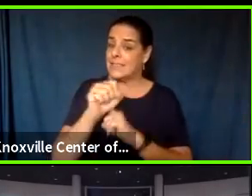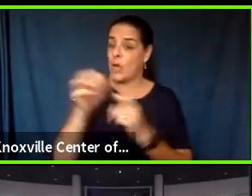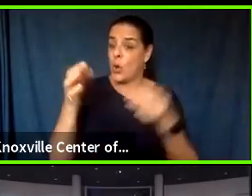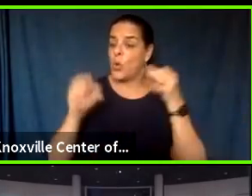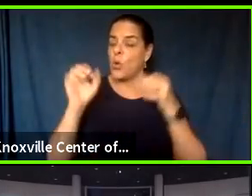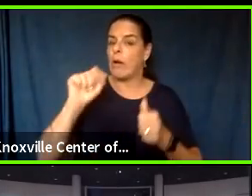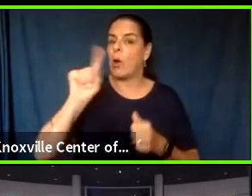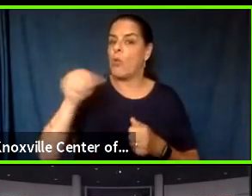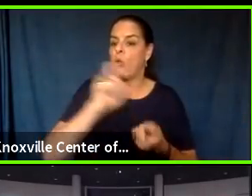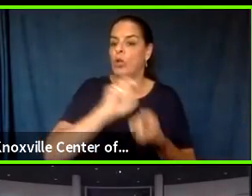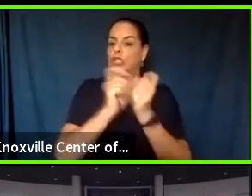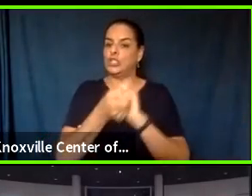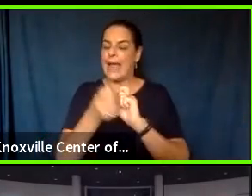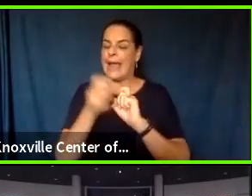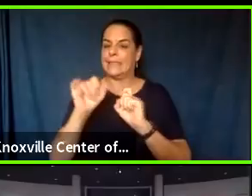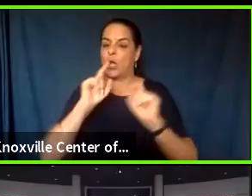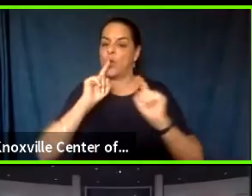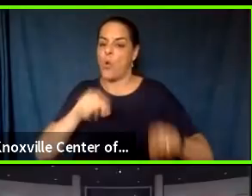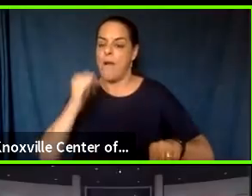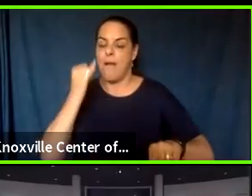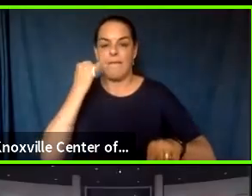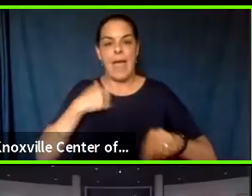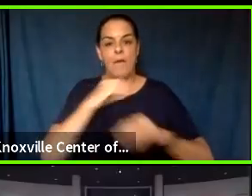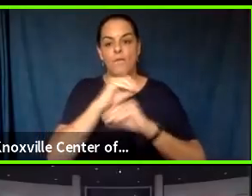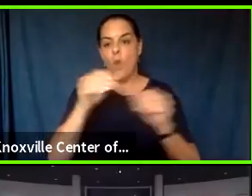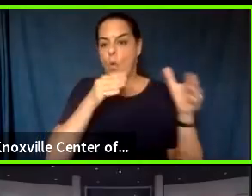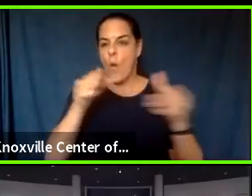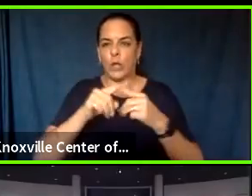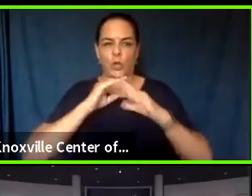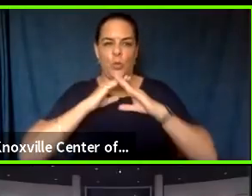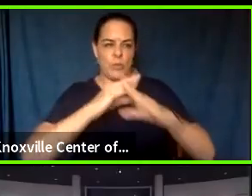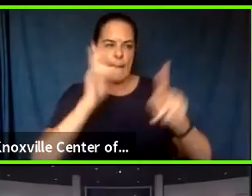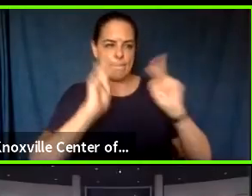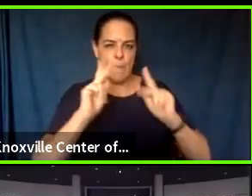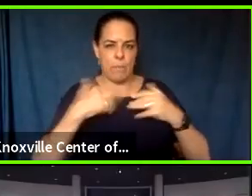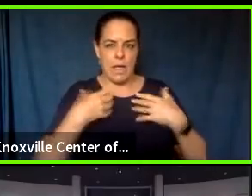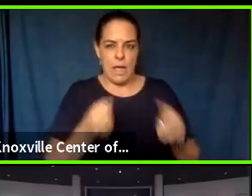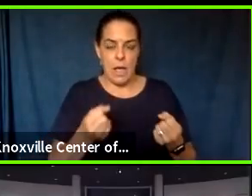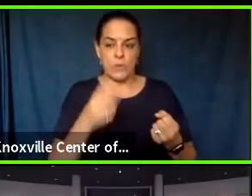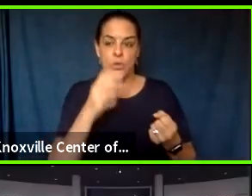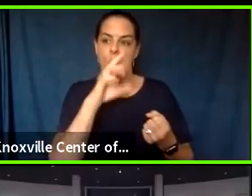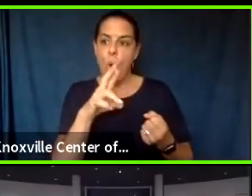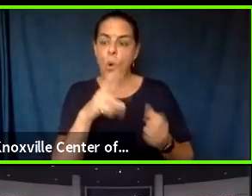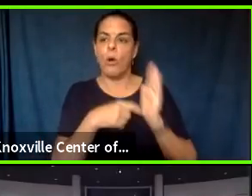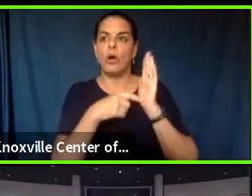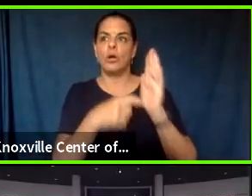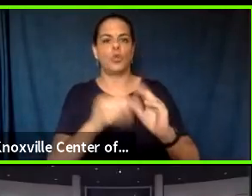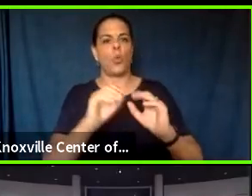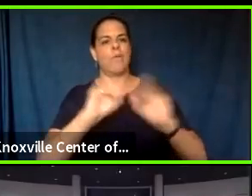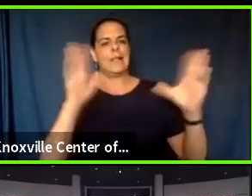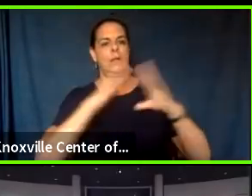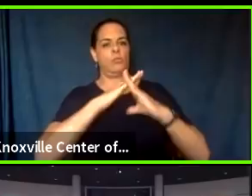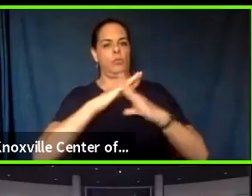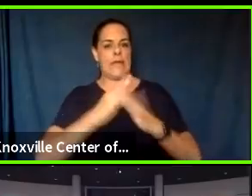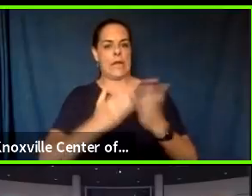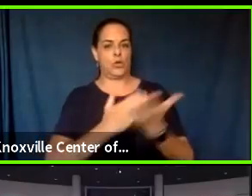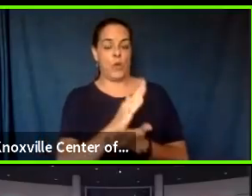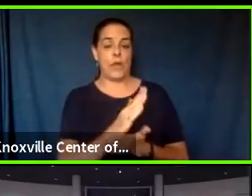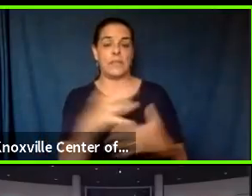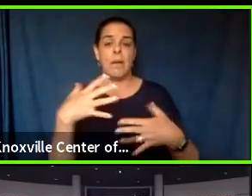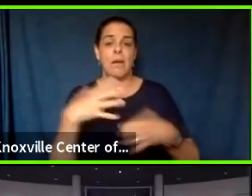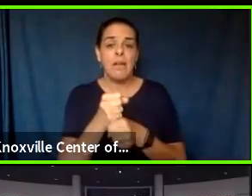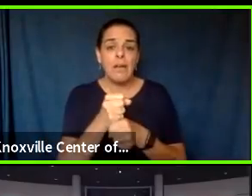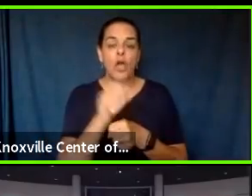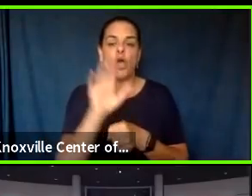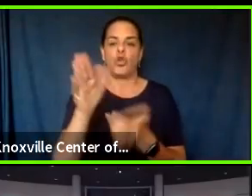have no real or substantial relation to protecting public health or those that present a plain, palpable invasion of clearly protected rights. In a nutshell,